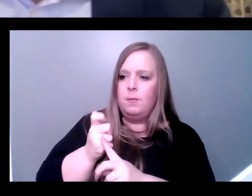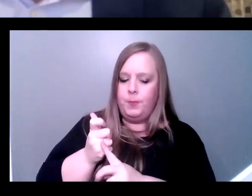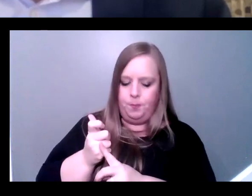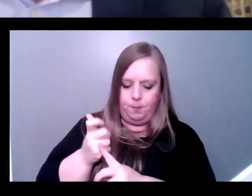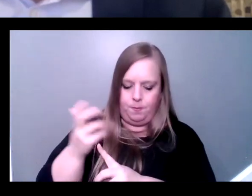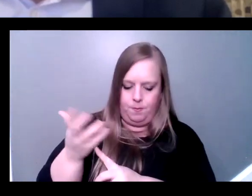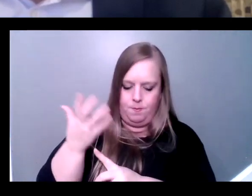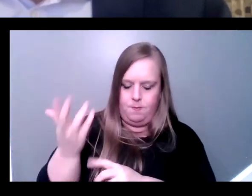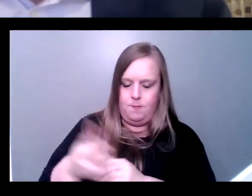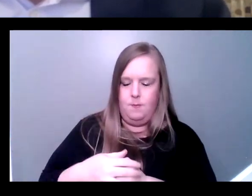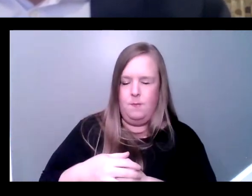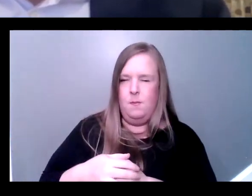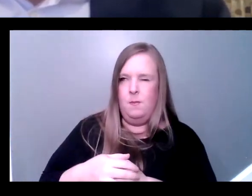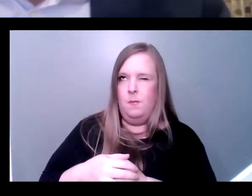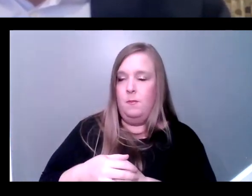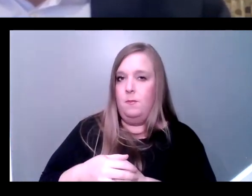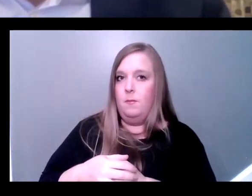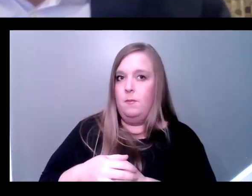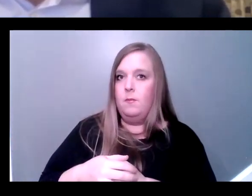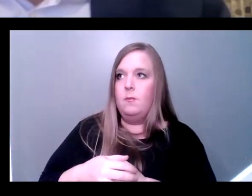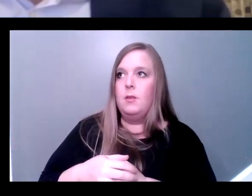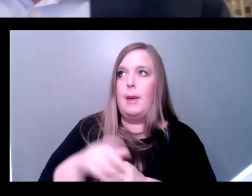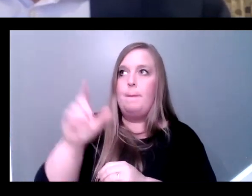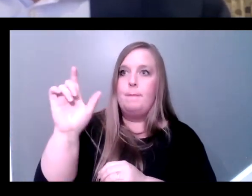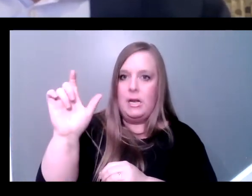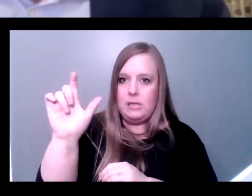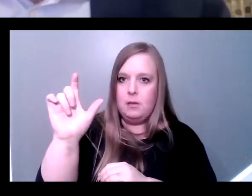for your patience and for listening.